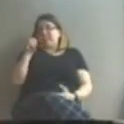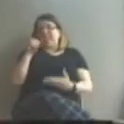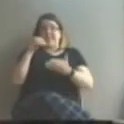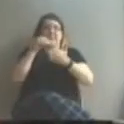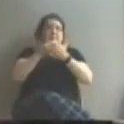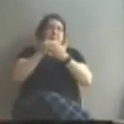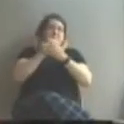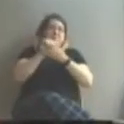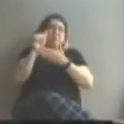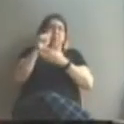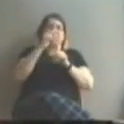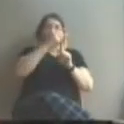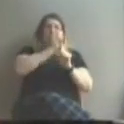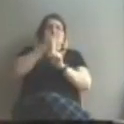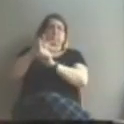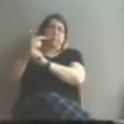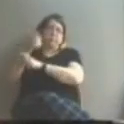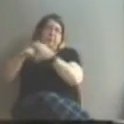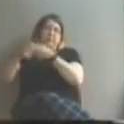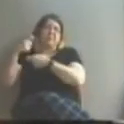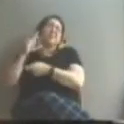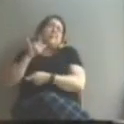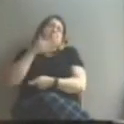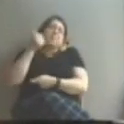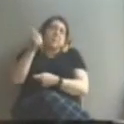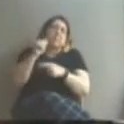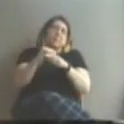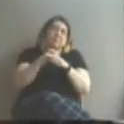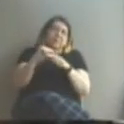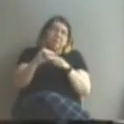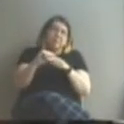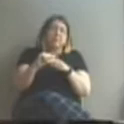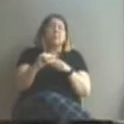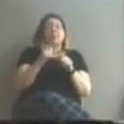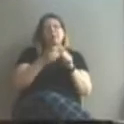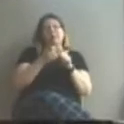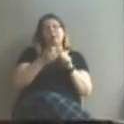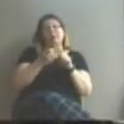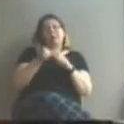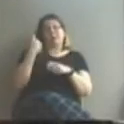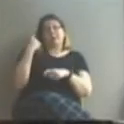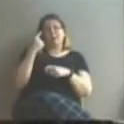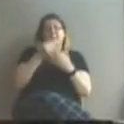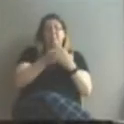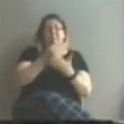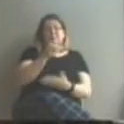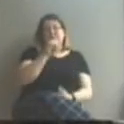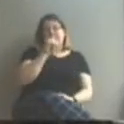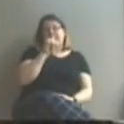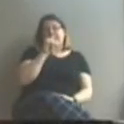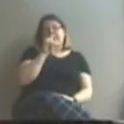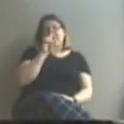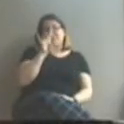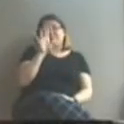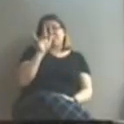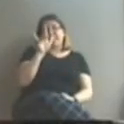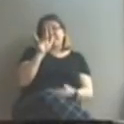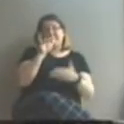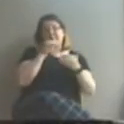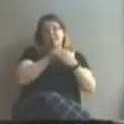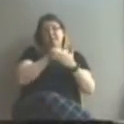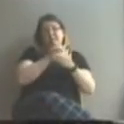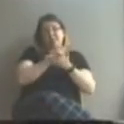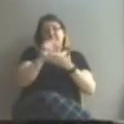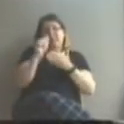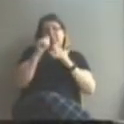on a quarterly replacement schedule, which is best practice. Last year, we purchased around $125,000 worth of furnace